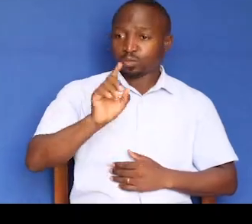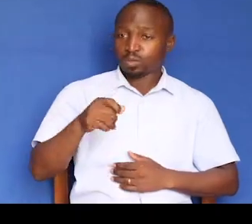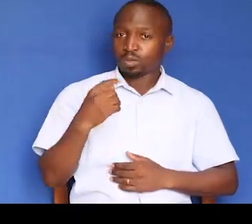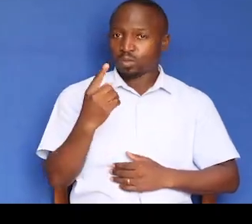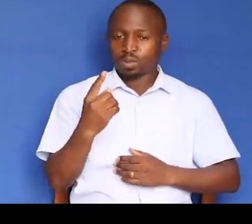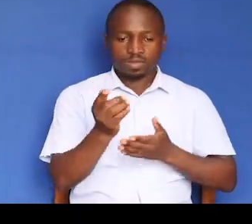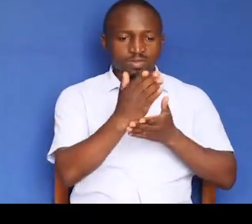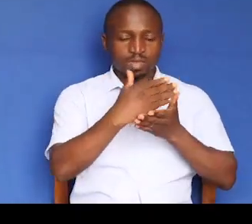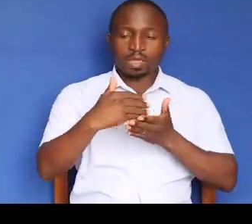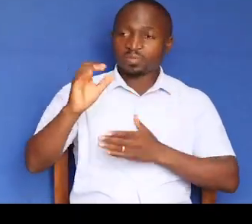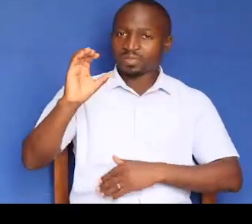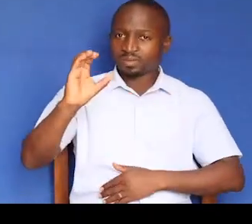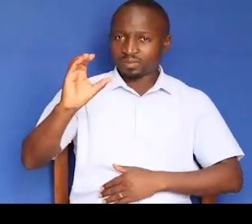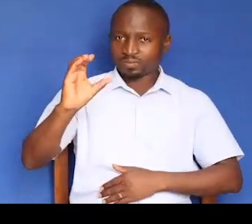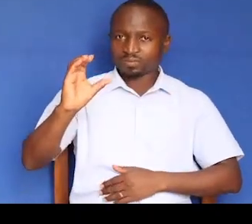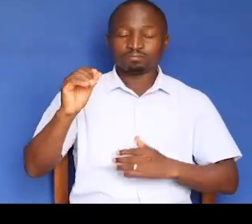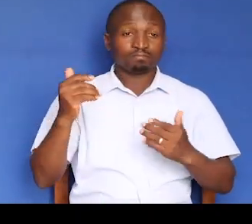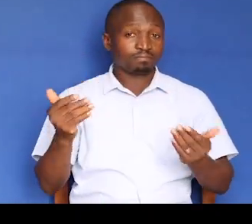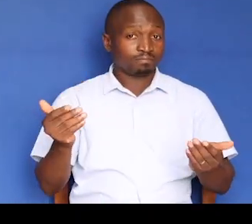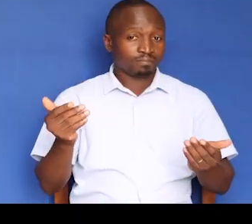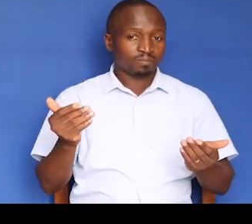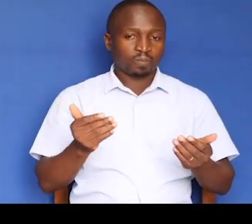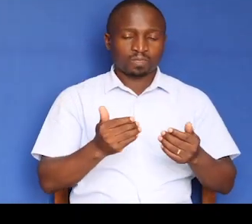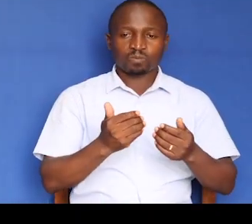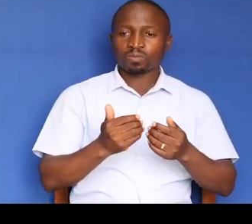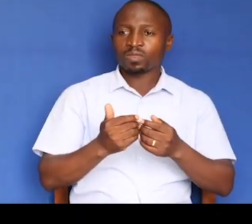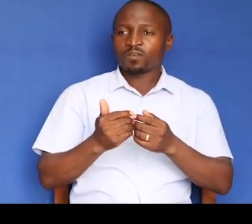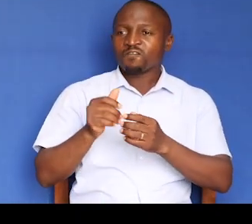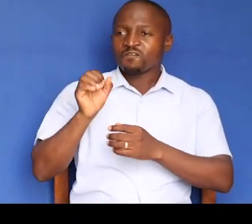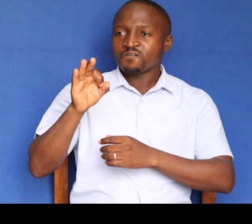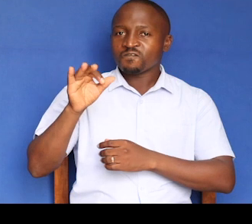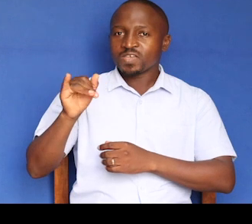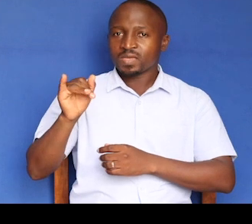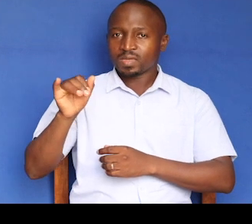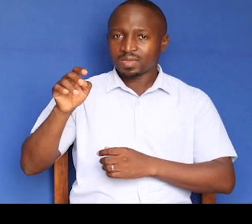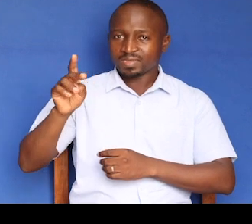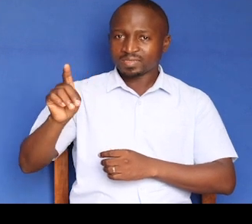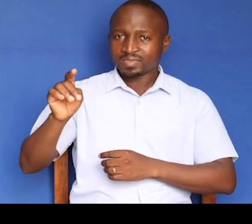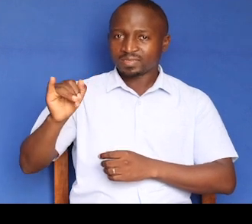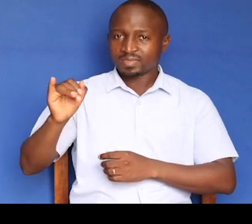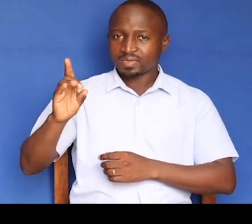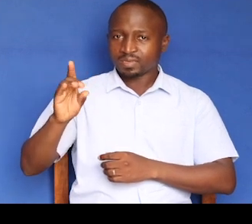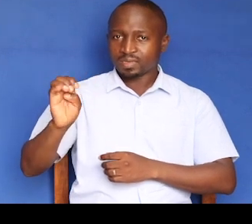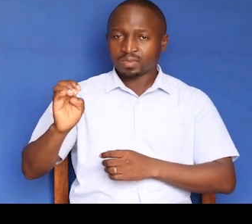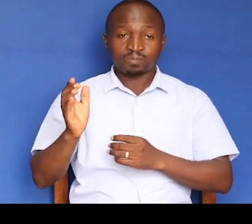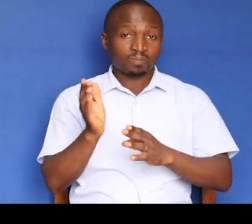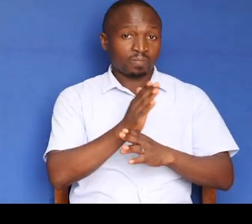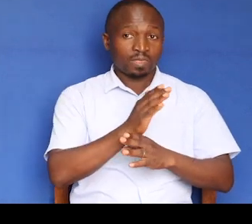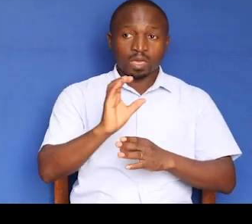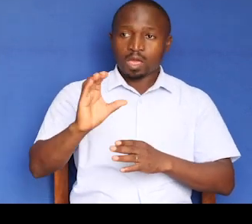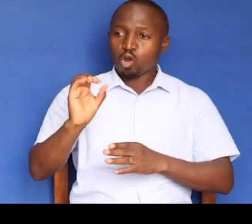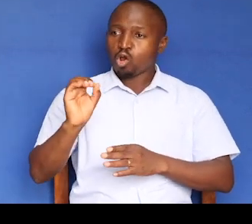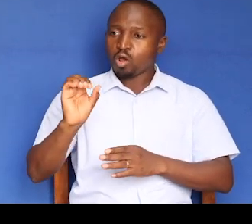Question number 1, part C. What are its fixed costs and extra costs